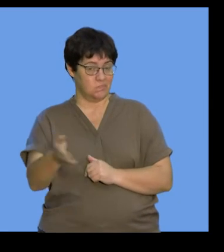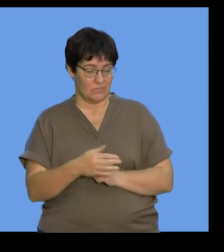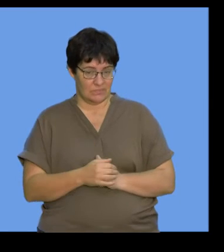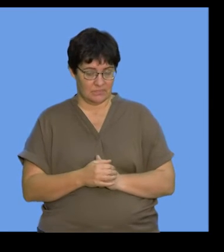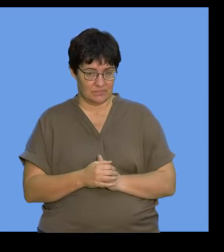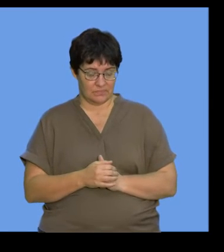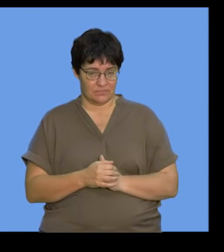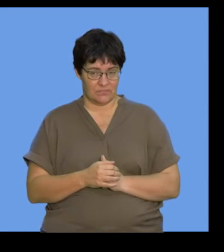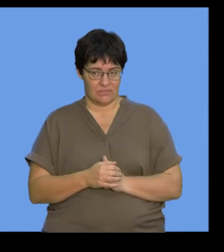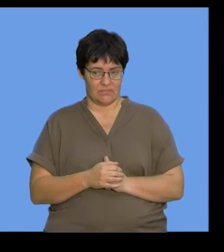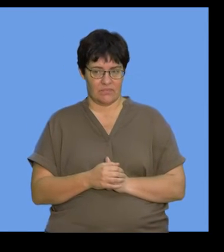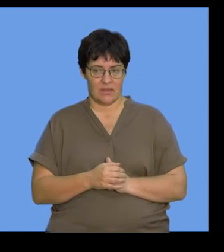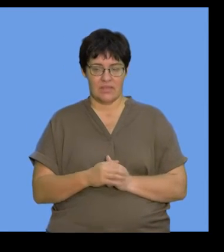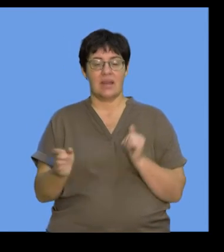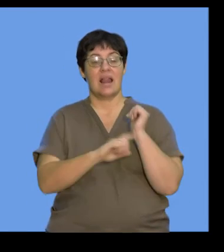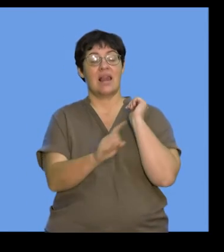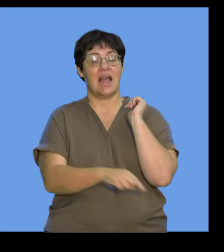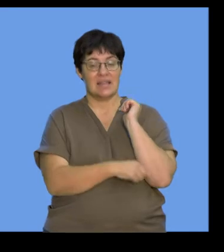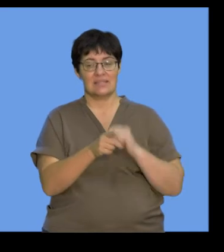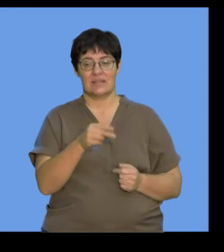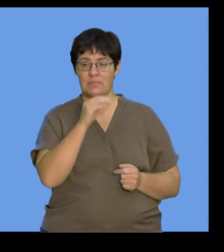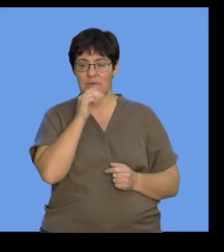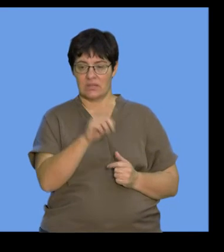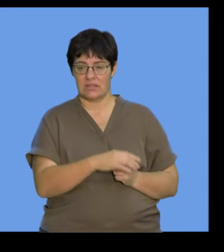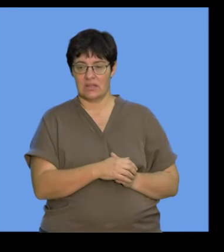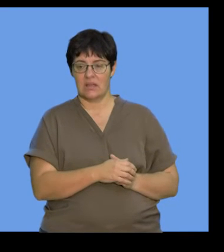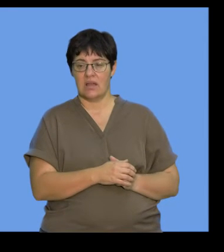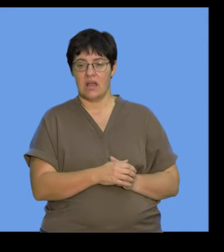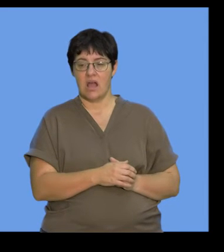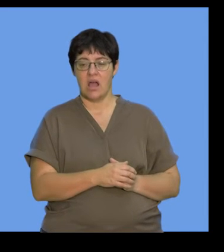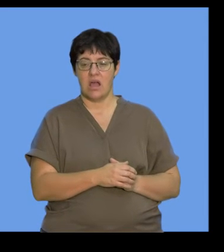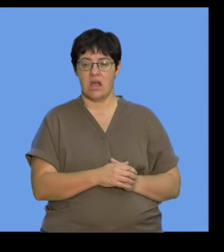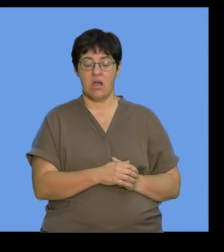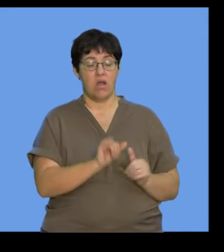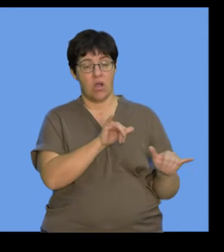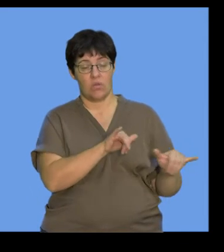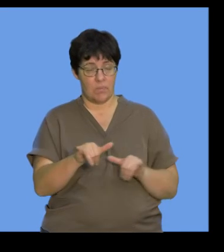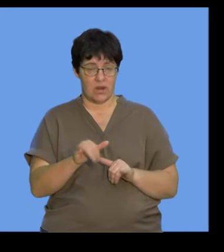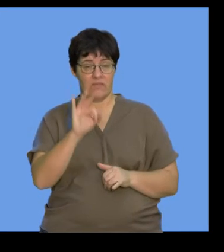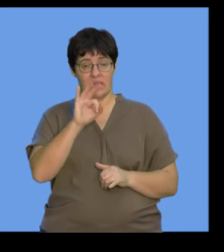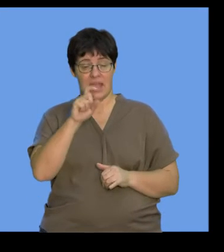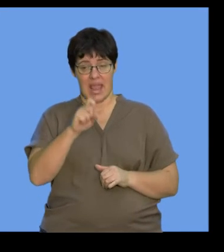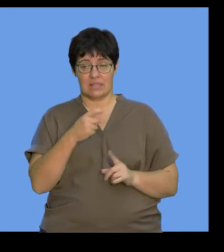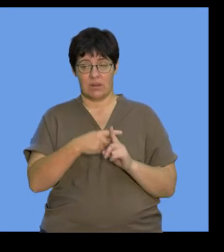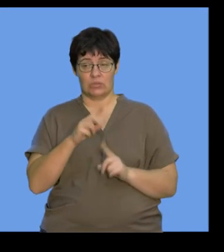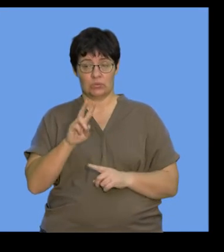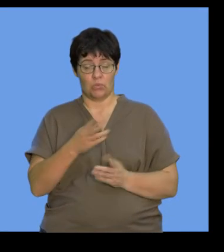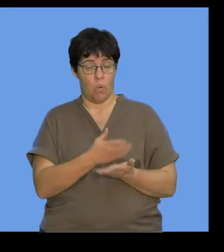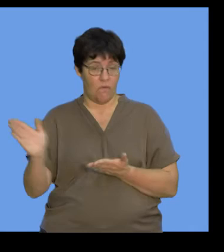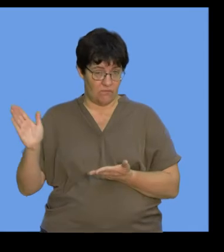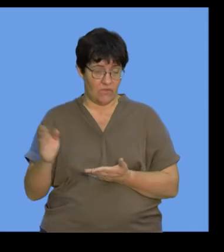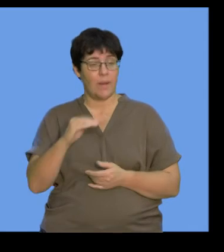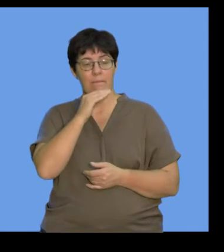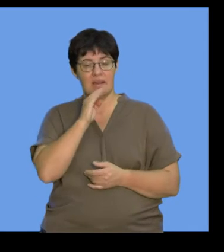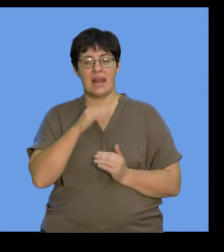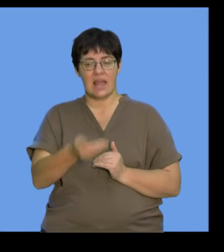Then the last step will be, if I take out the common factor of 3x plus 2, I will